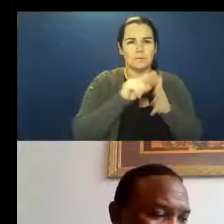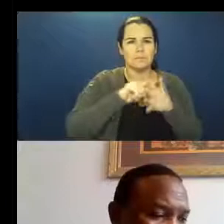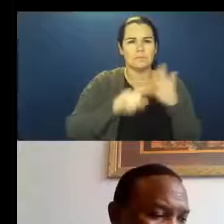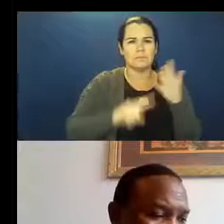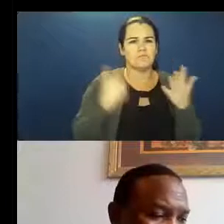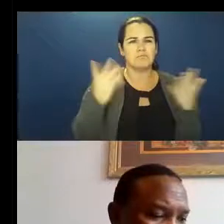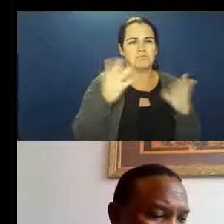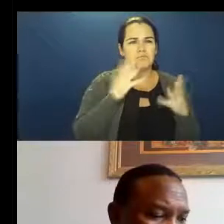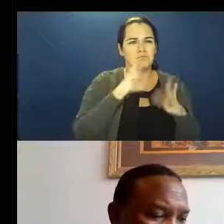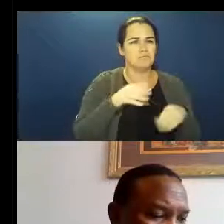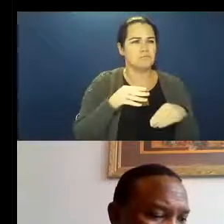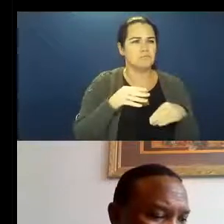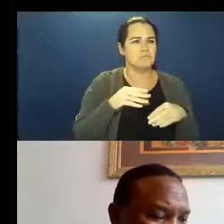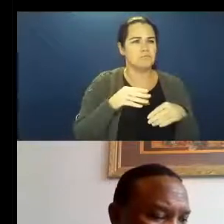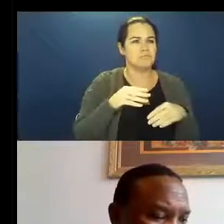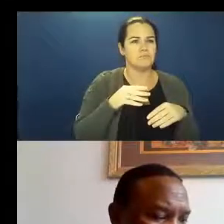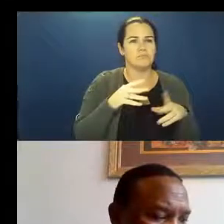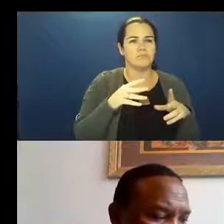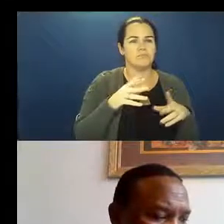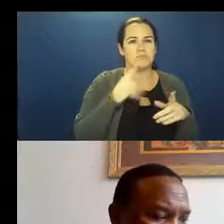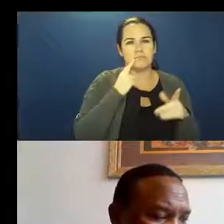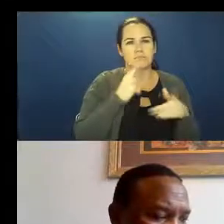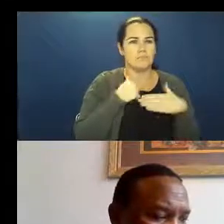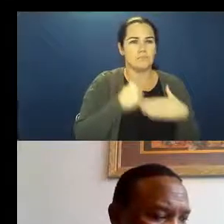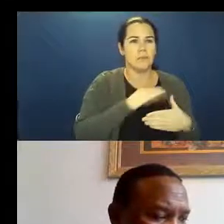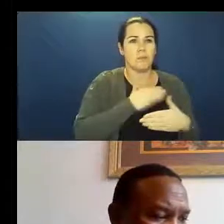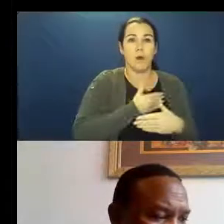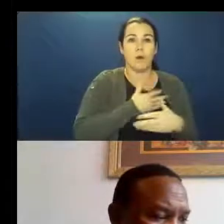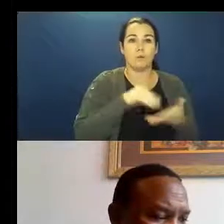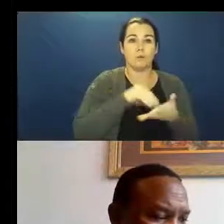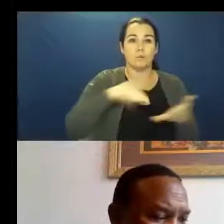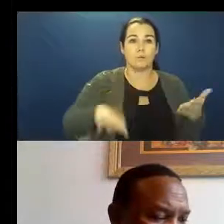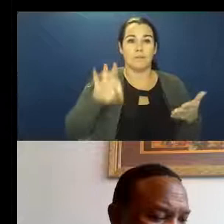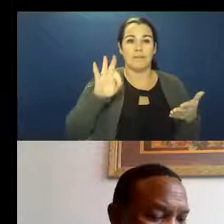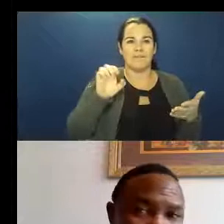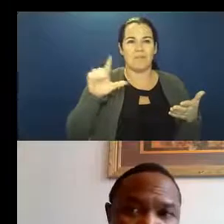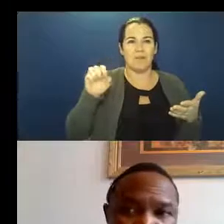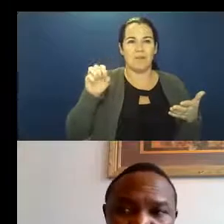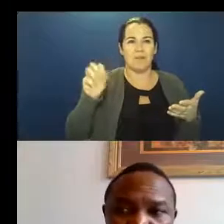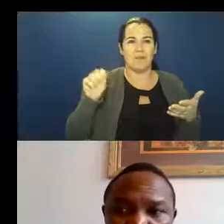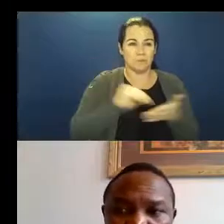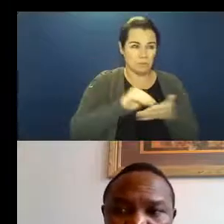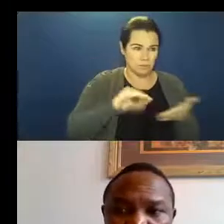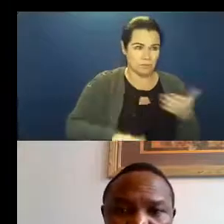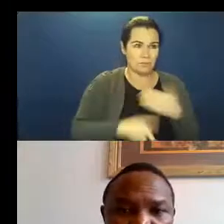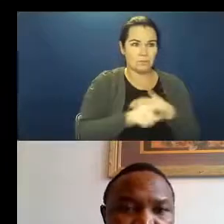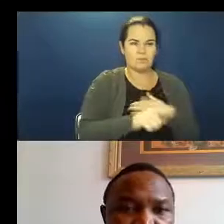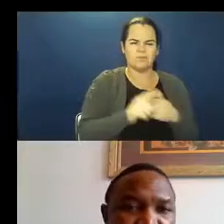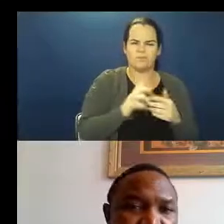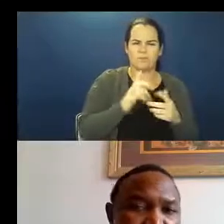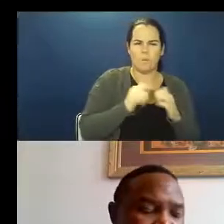the fellows, our fellows that we have here at the center, interest